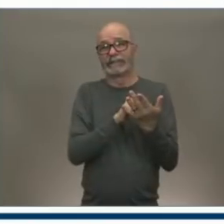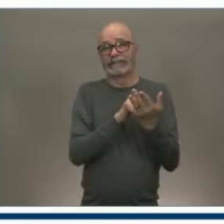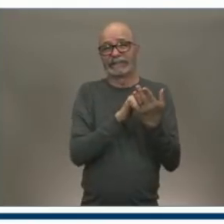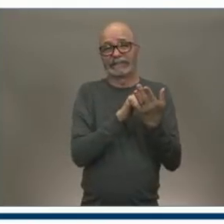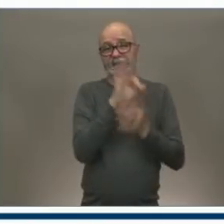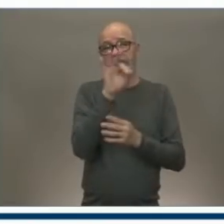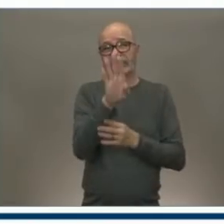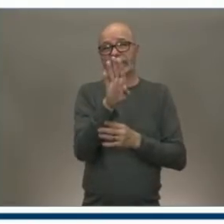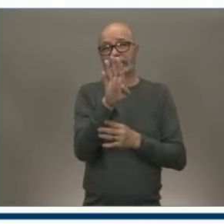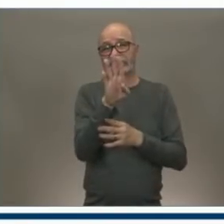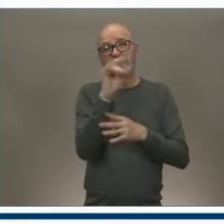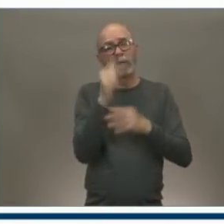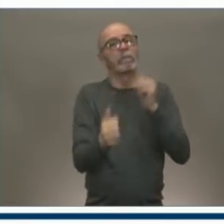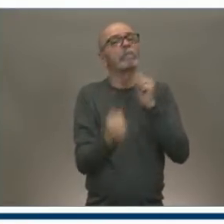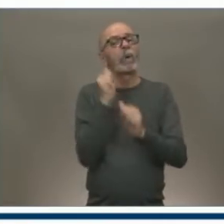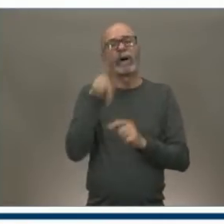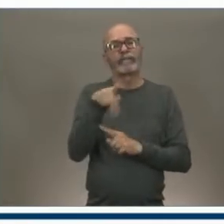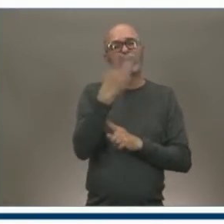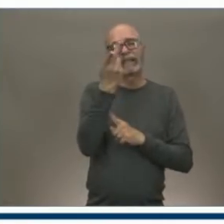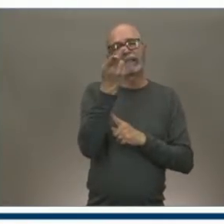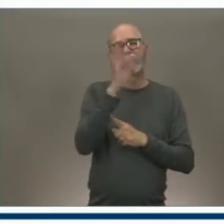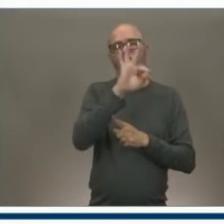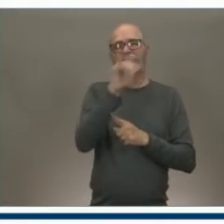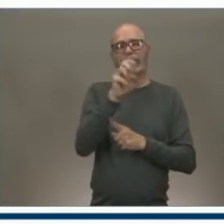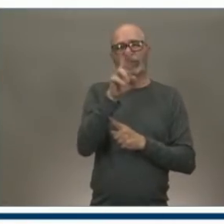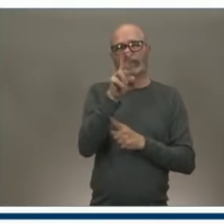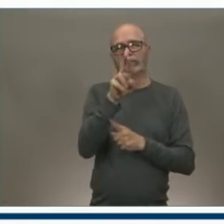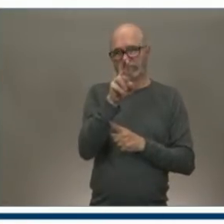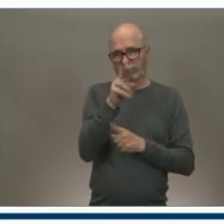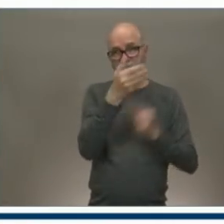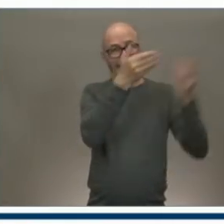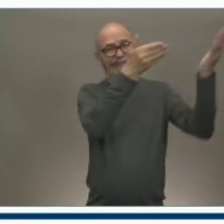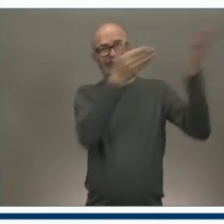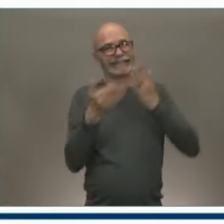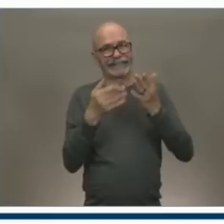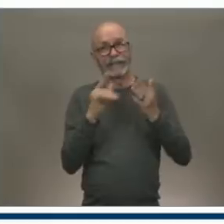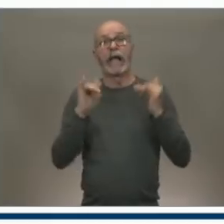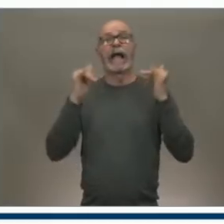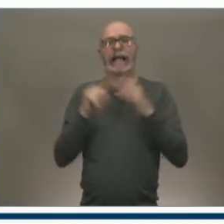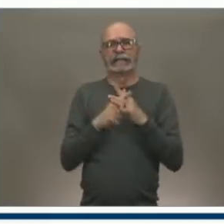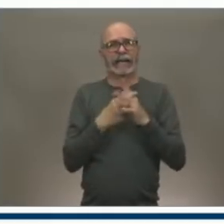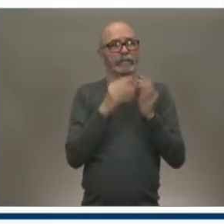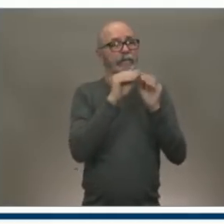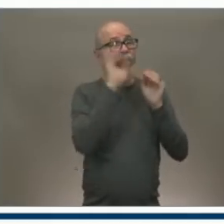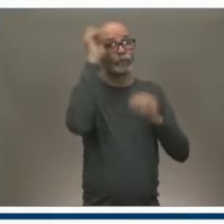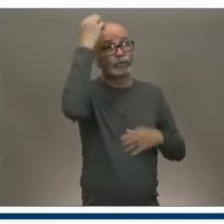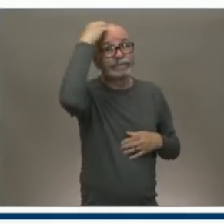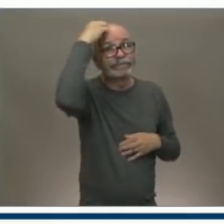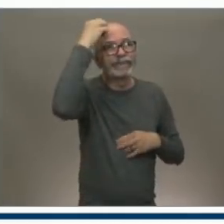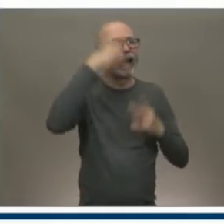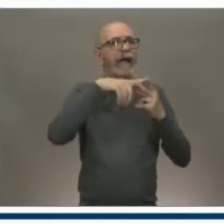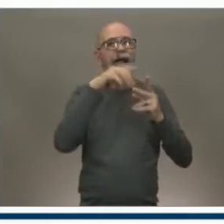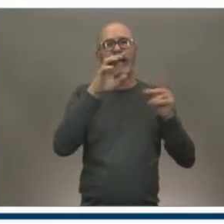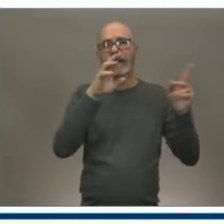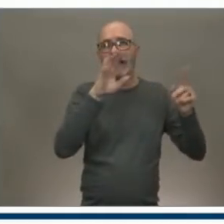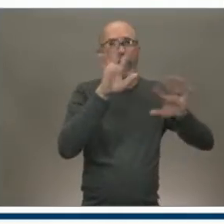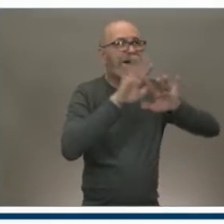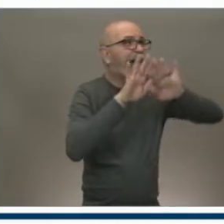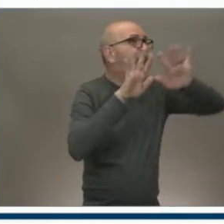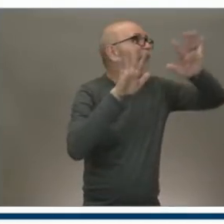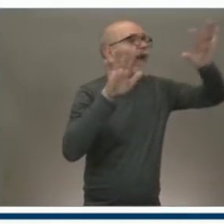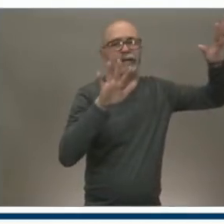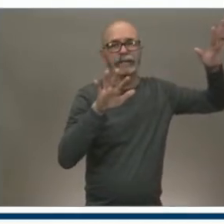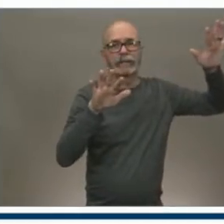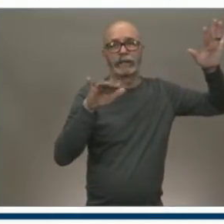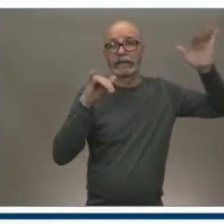we're seeing, issues over there in Europe. I'm just wondering, during phase 1, with this supply issue